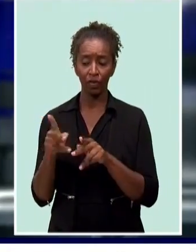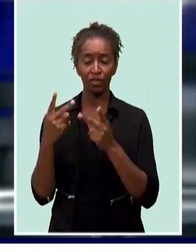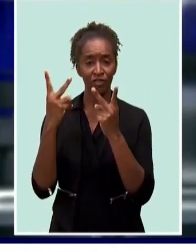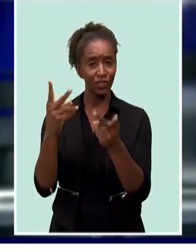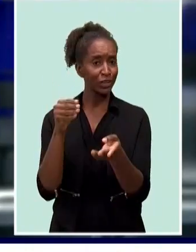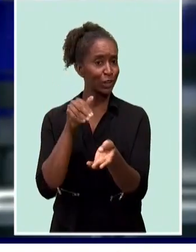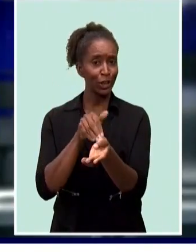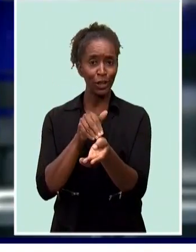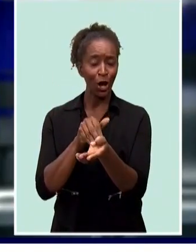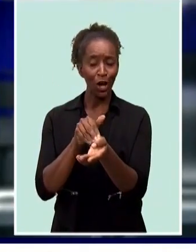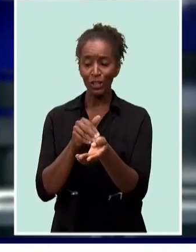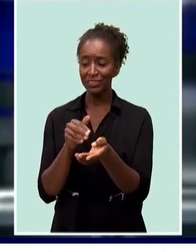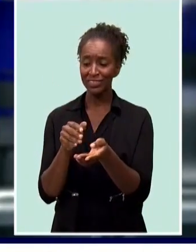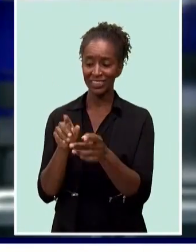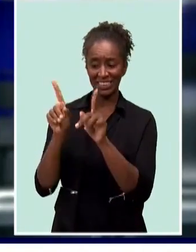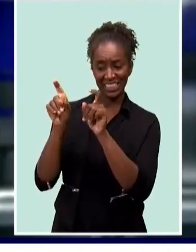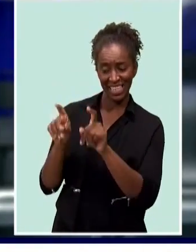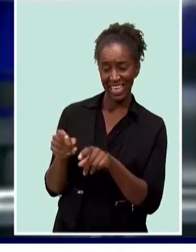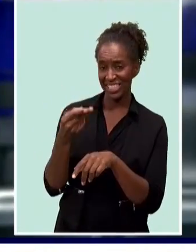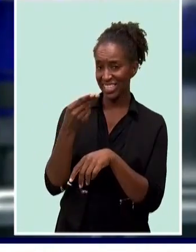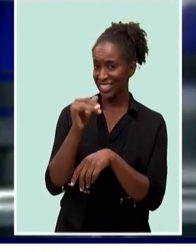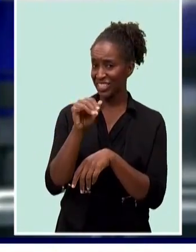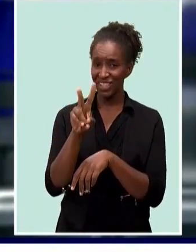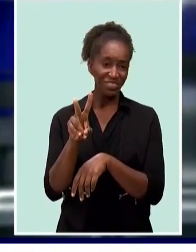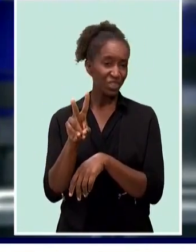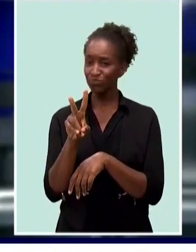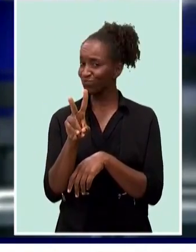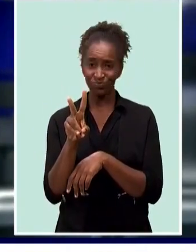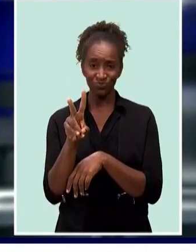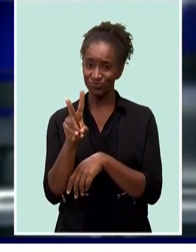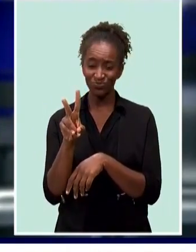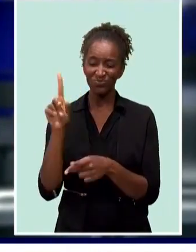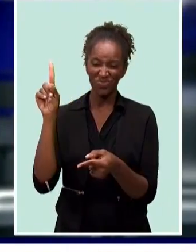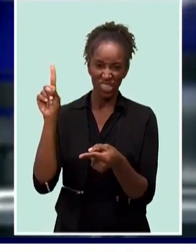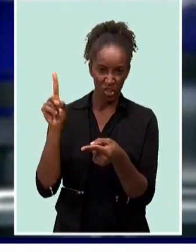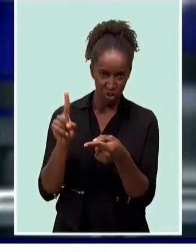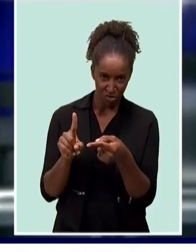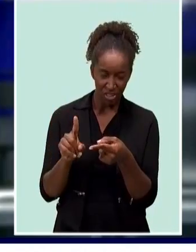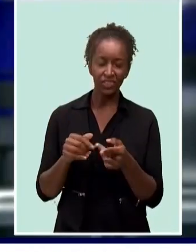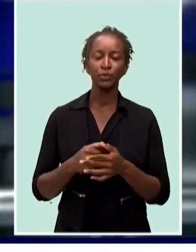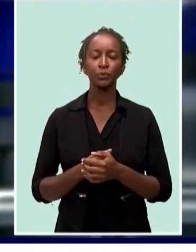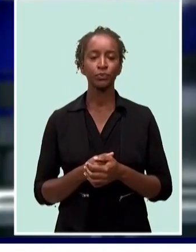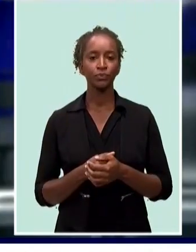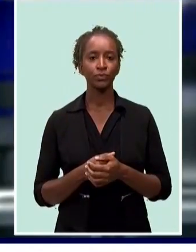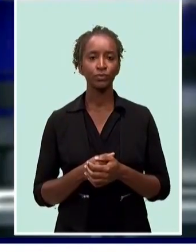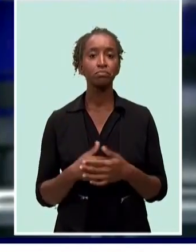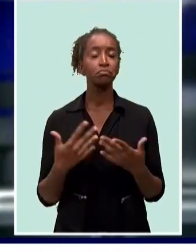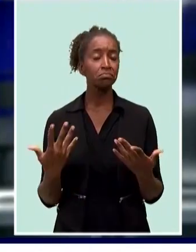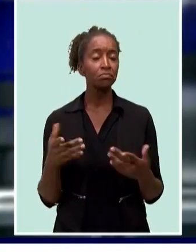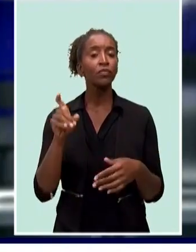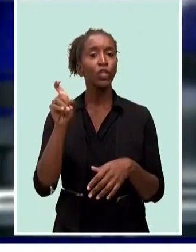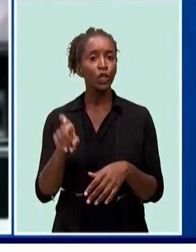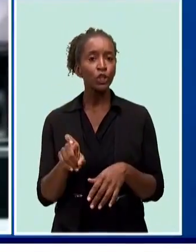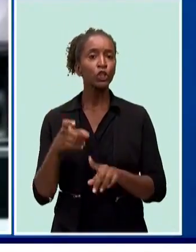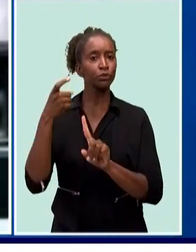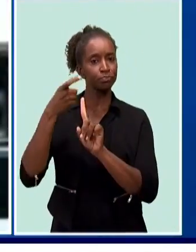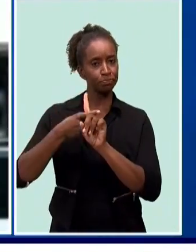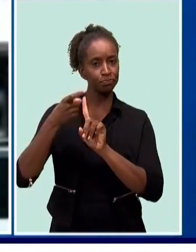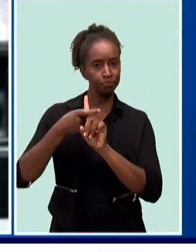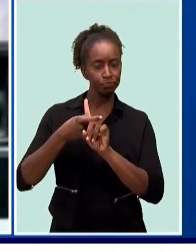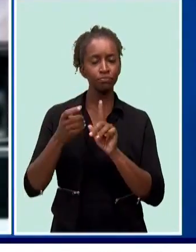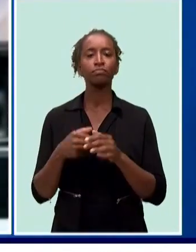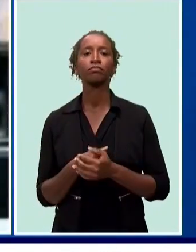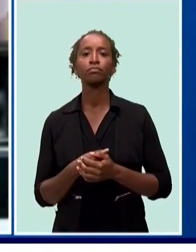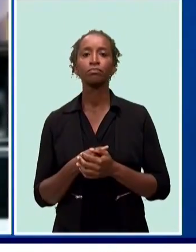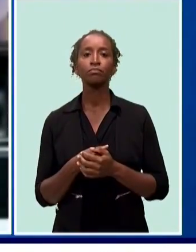them are addressing the results if they show they're positive. Another one is that we still need to practice condom use more often. And of course,